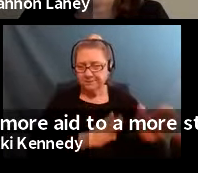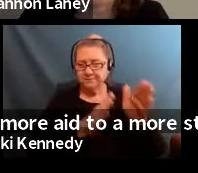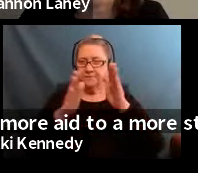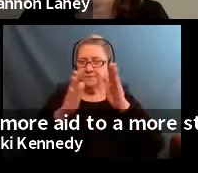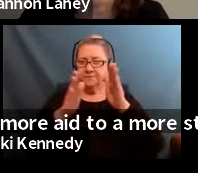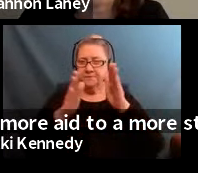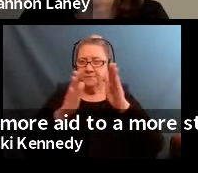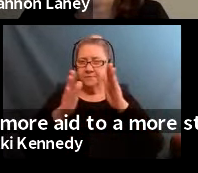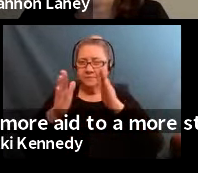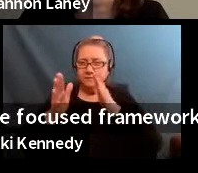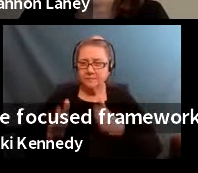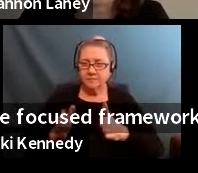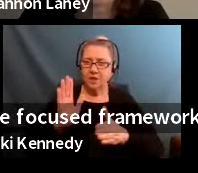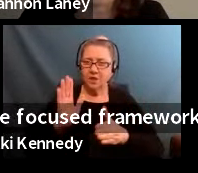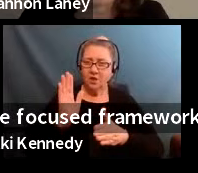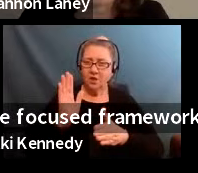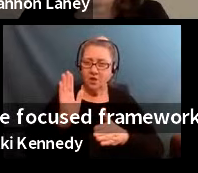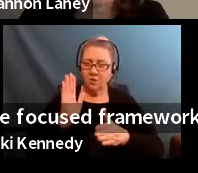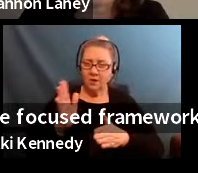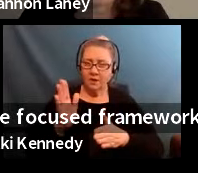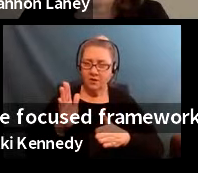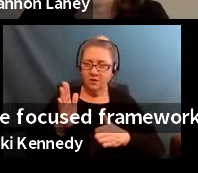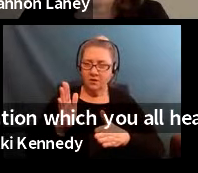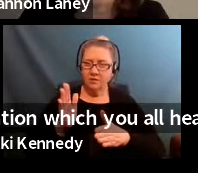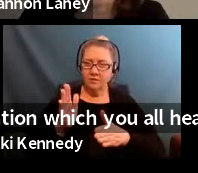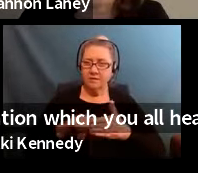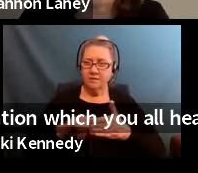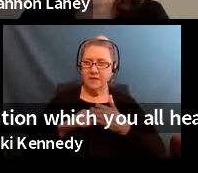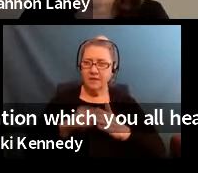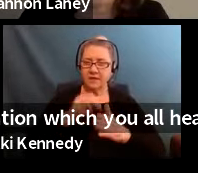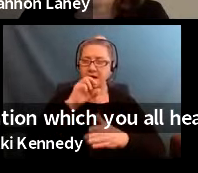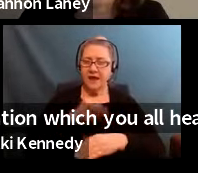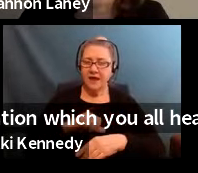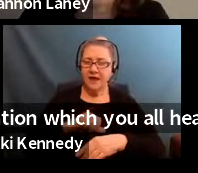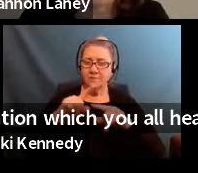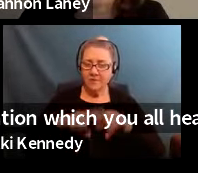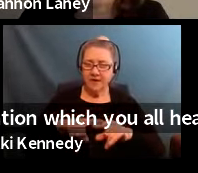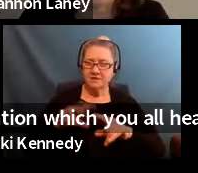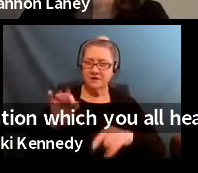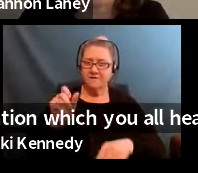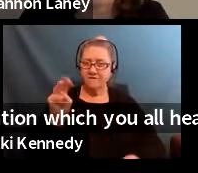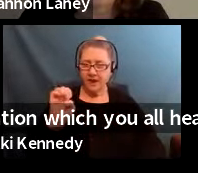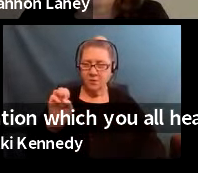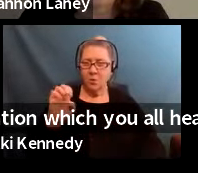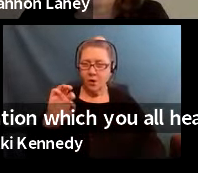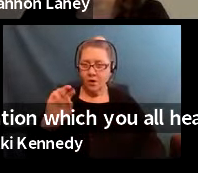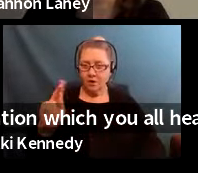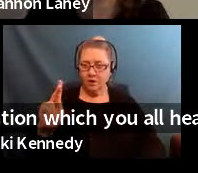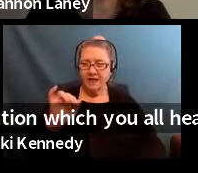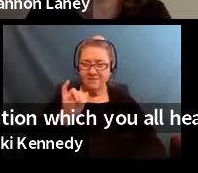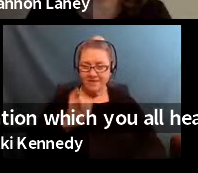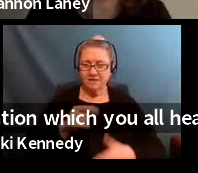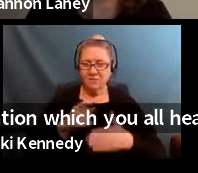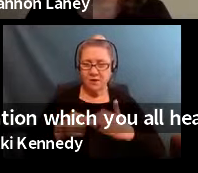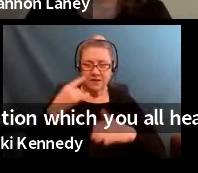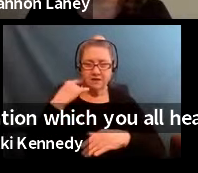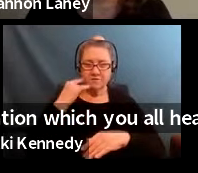framework. And so that is what the state of California is doing. Part of the consideration